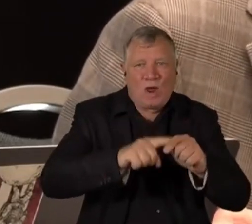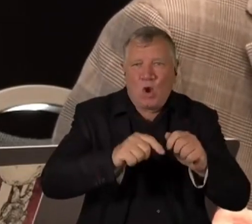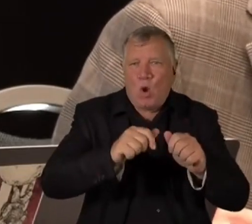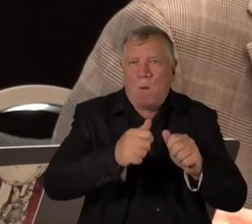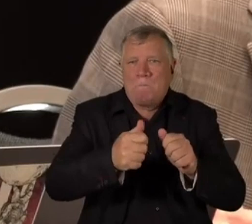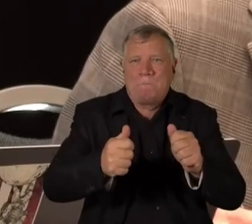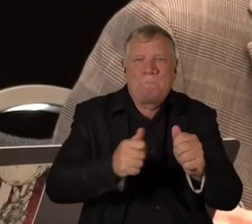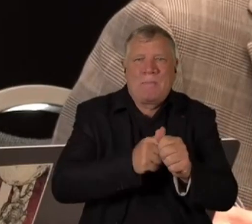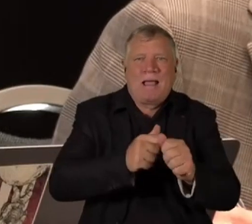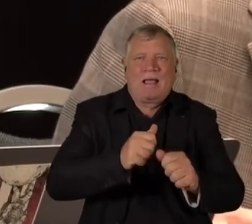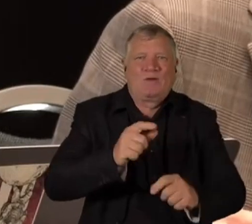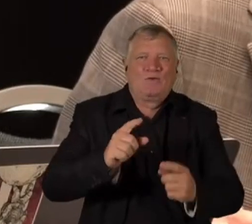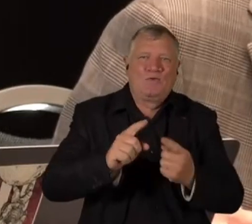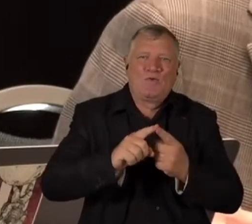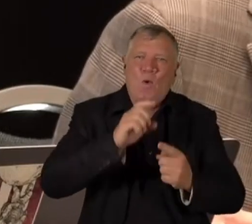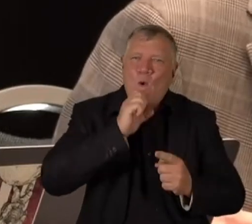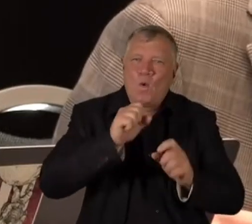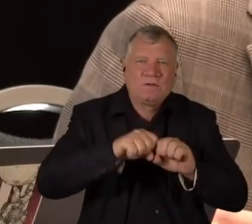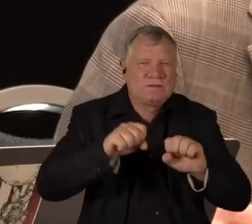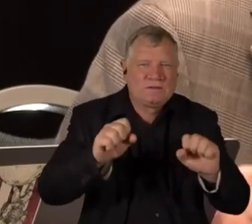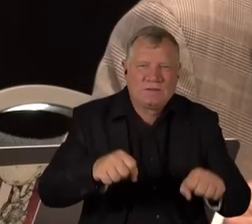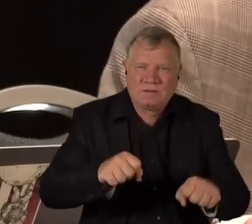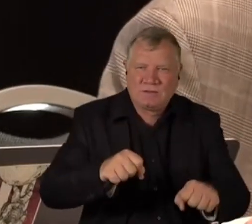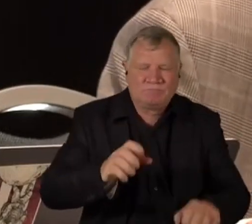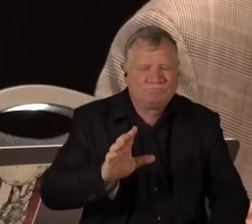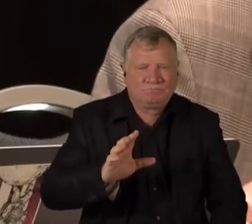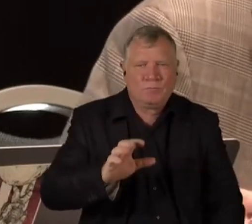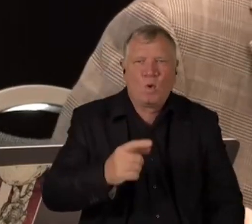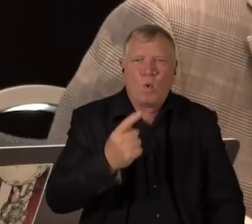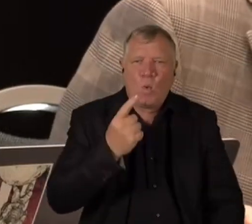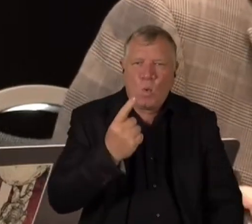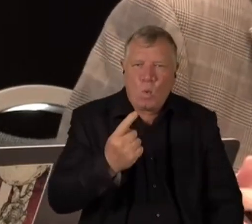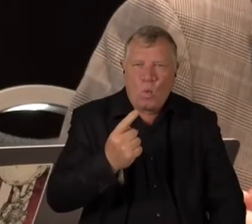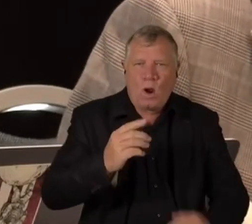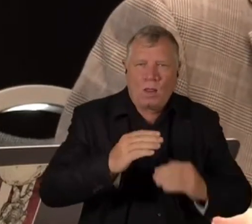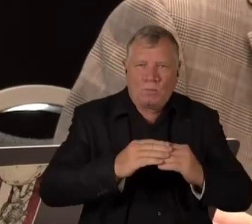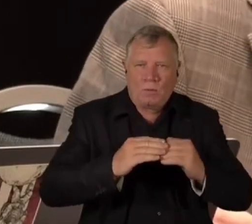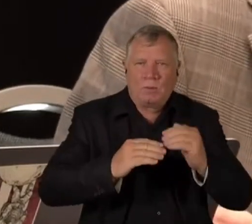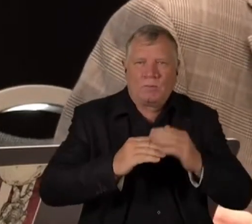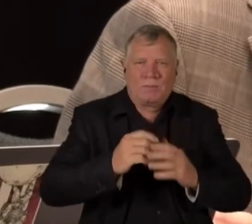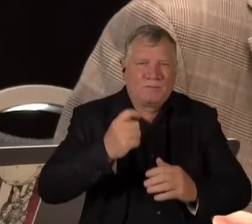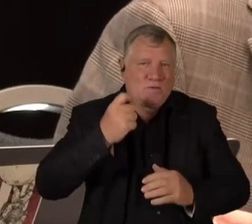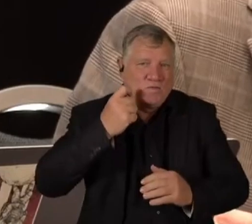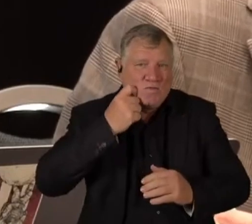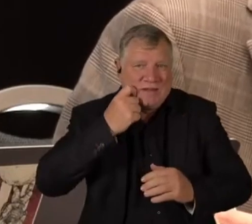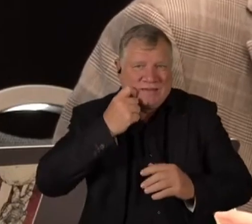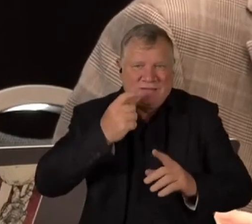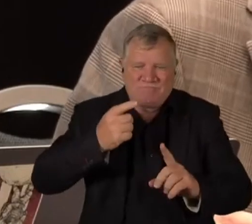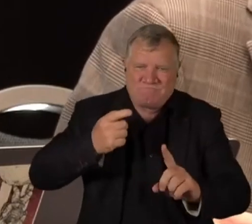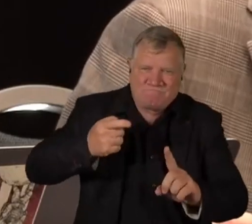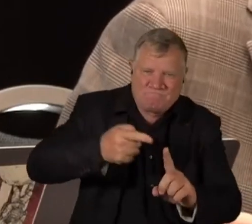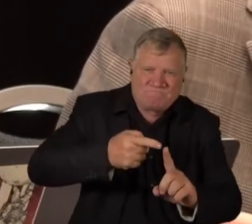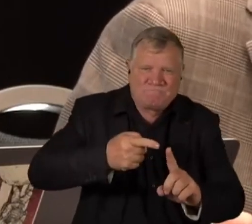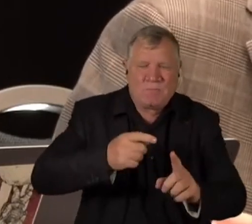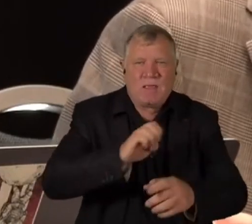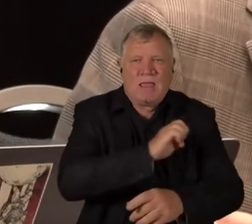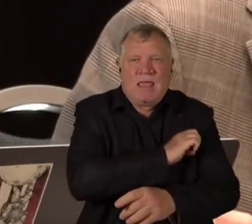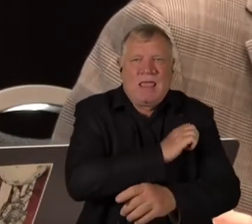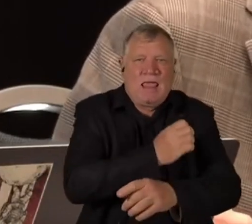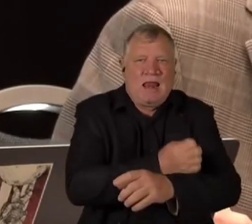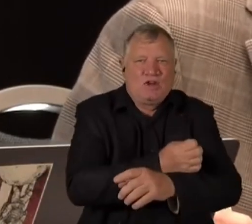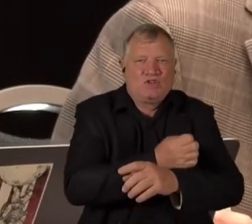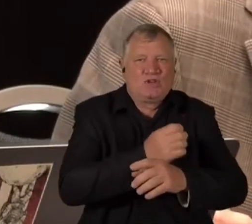go back to PREPA. But one of those building blocks has come under attack recently: the Energy Bureau's